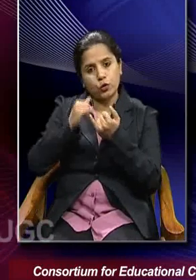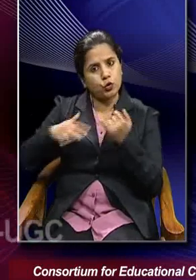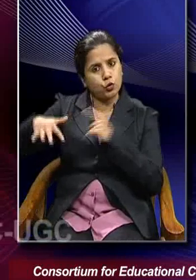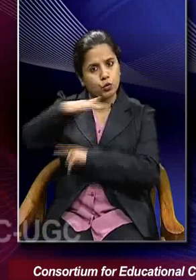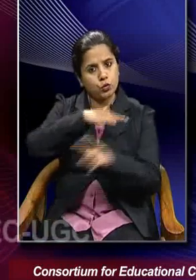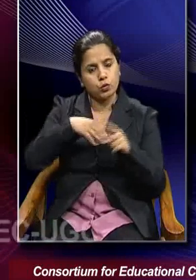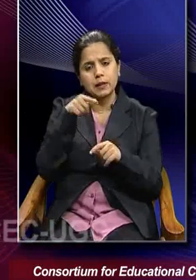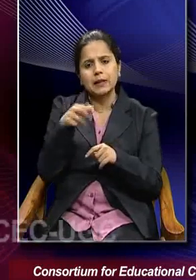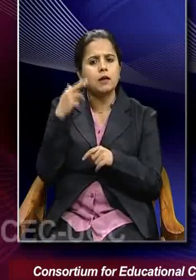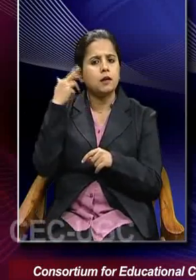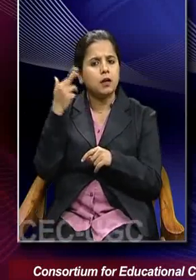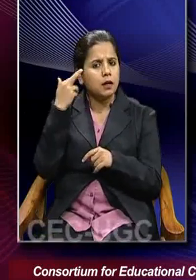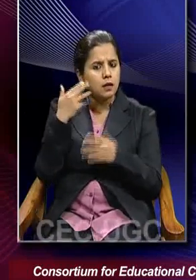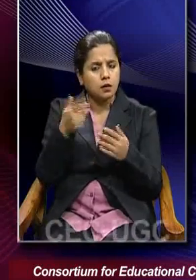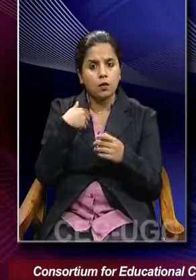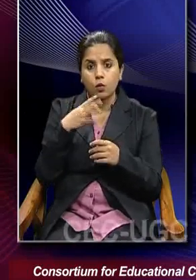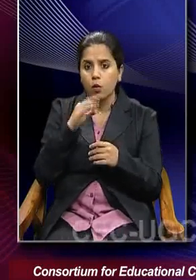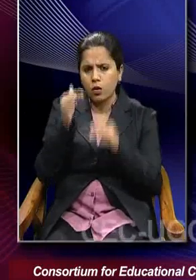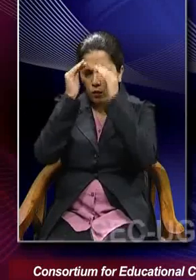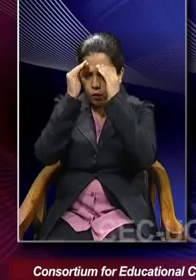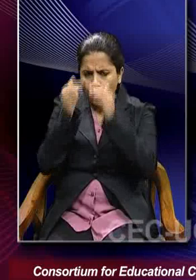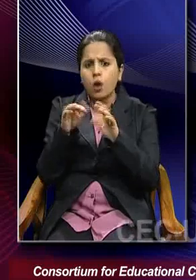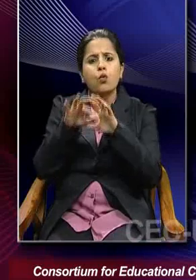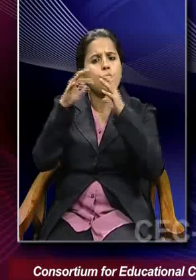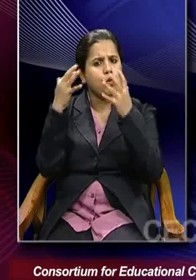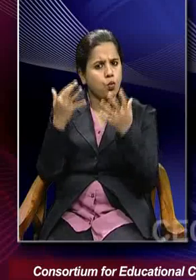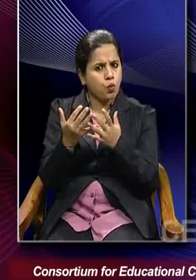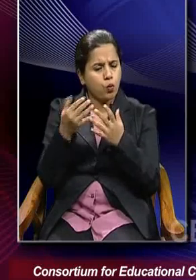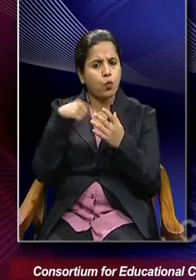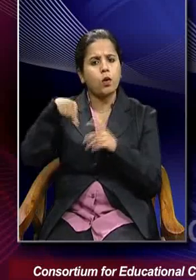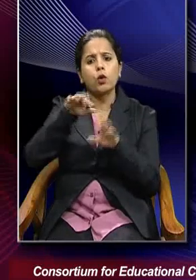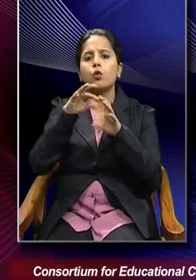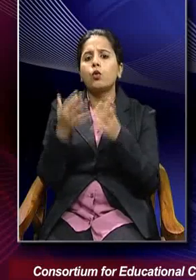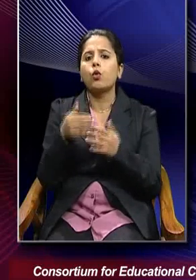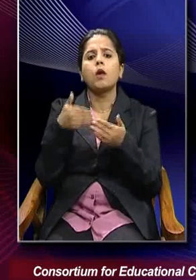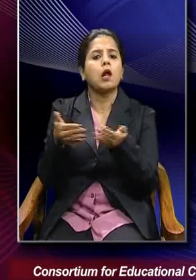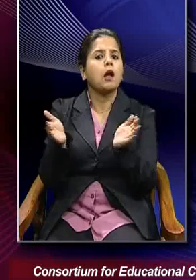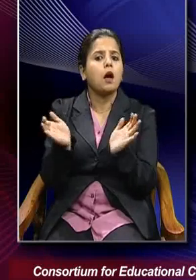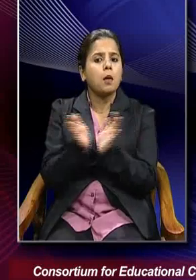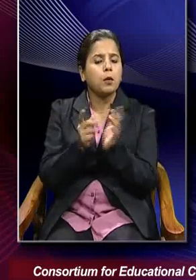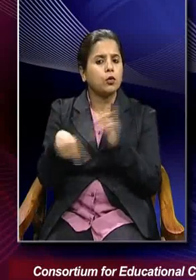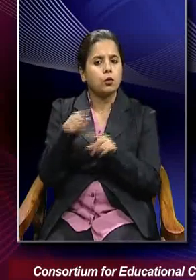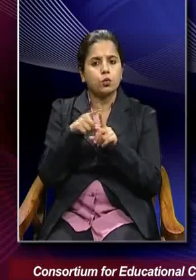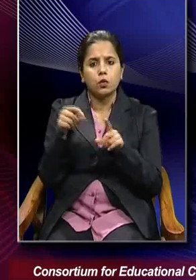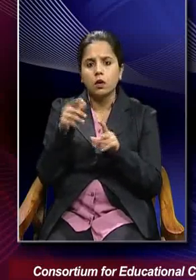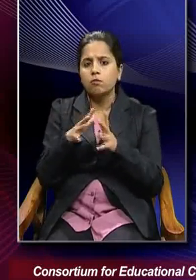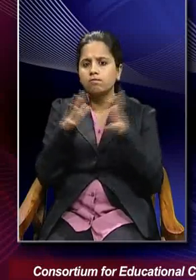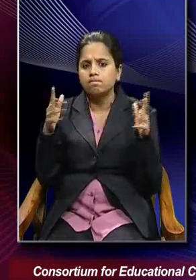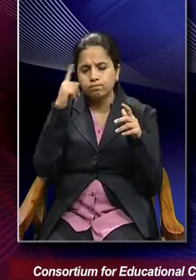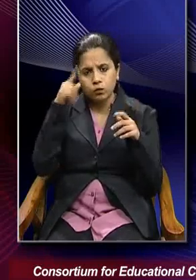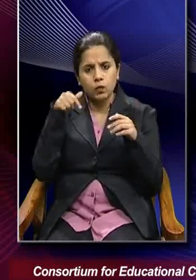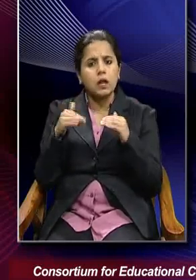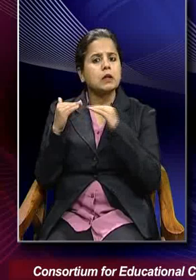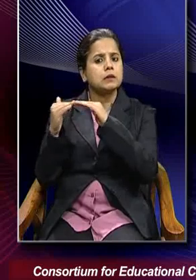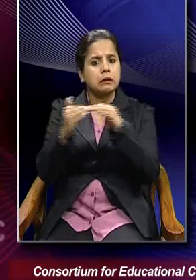So therefore, by getting the focus of the world and global community towards bridging the